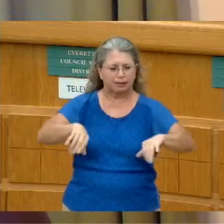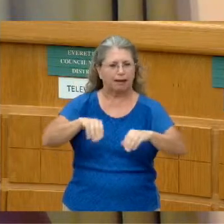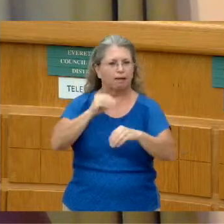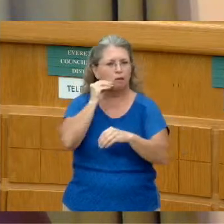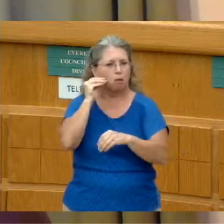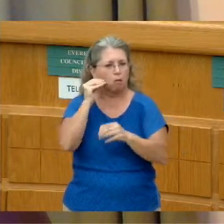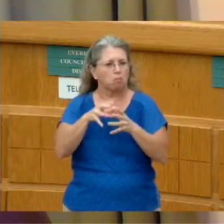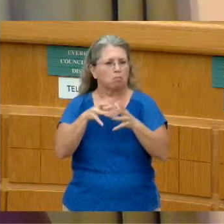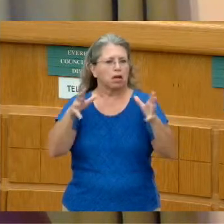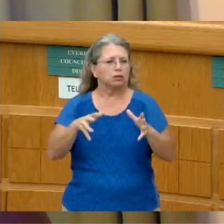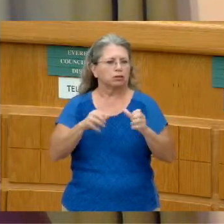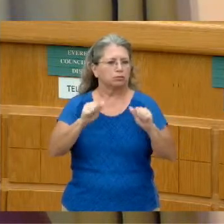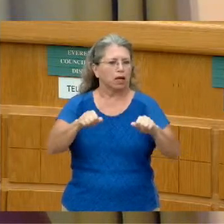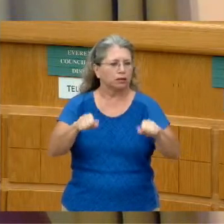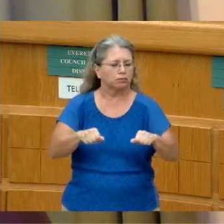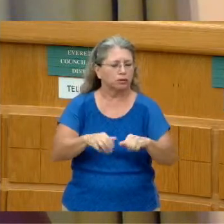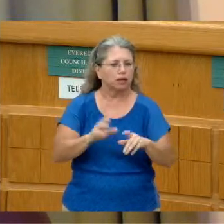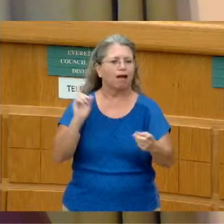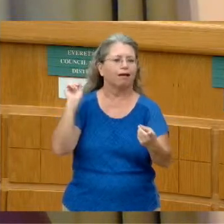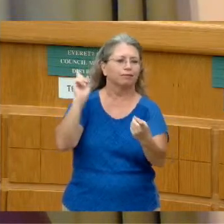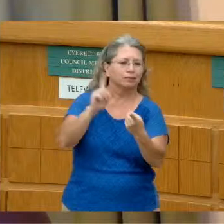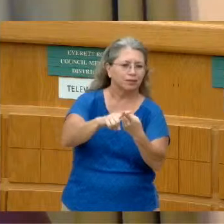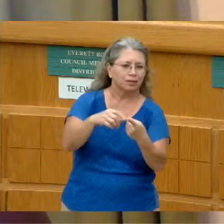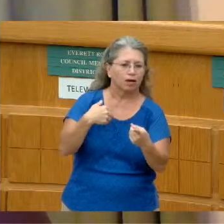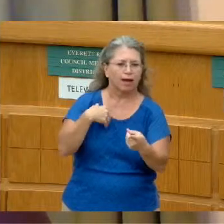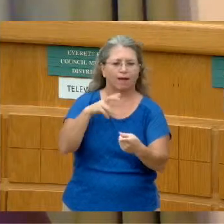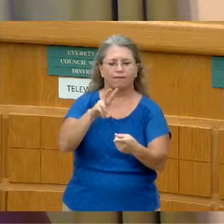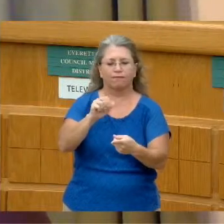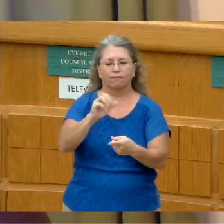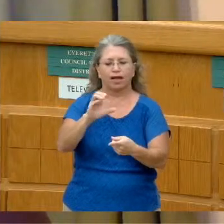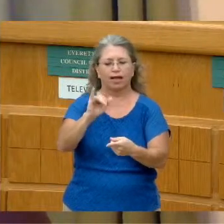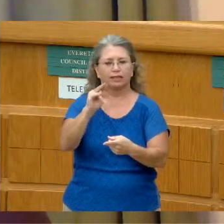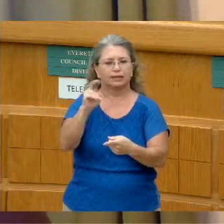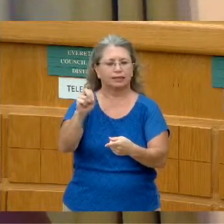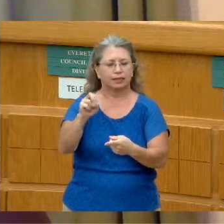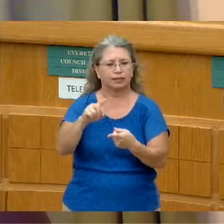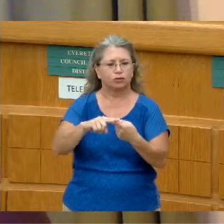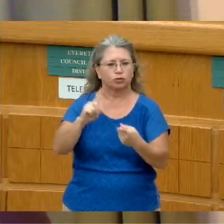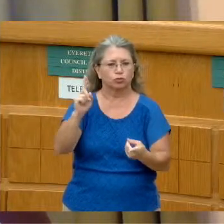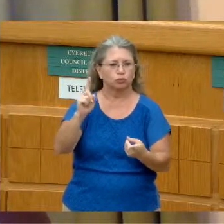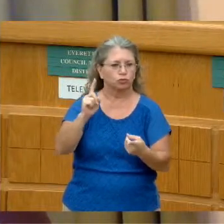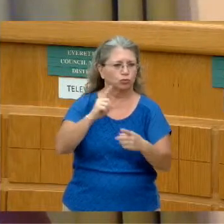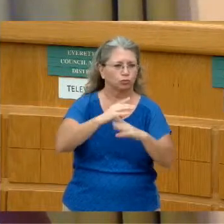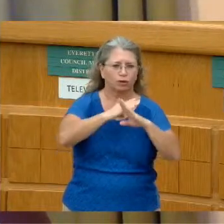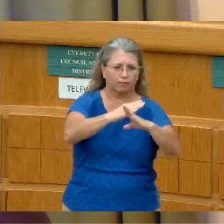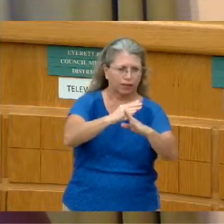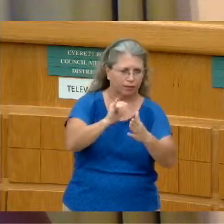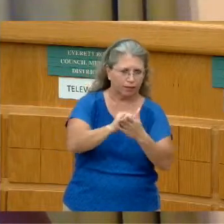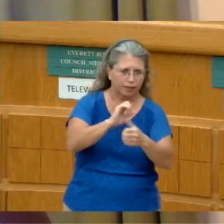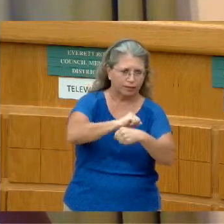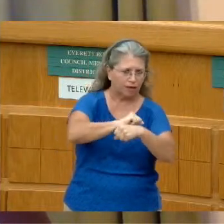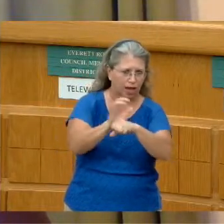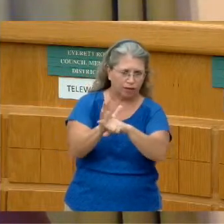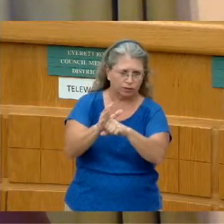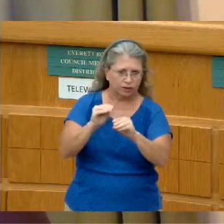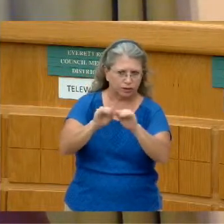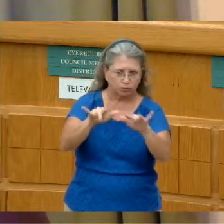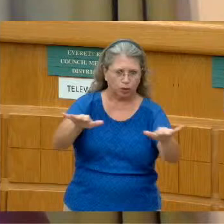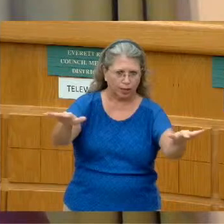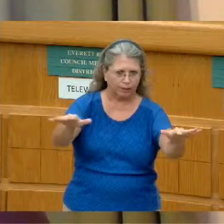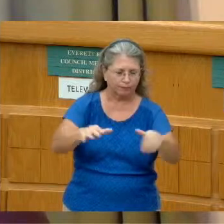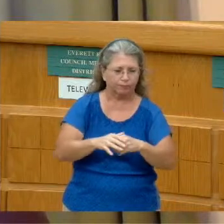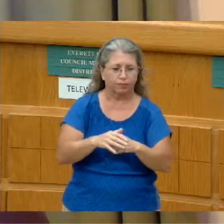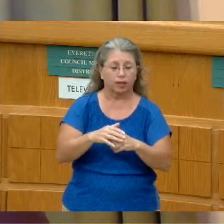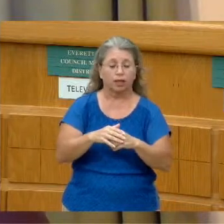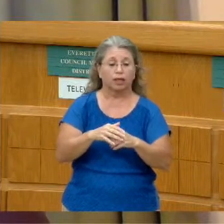possible until we have a vaccine to help decrease the unnecessary spread of the virus. We can distance ourselves from others